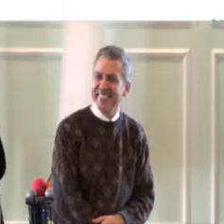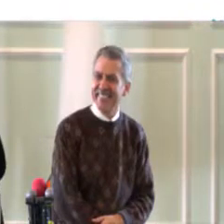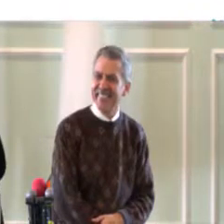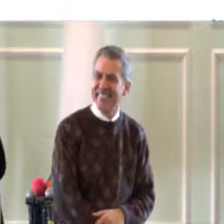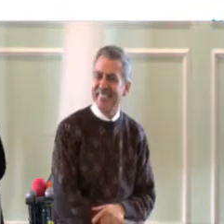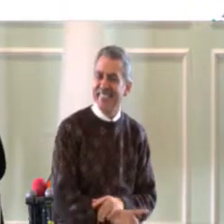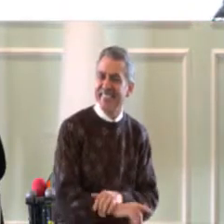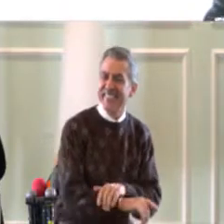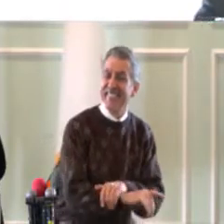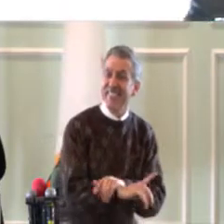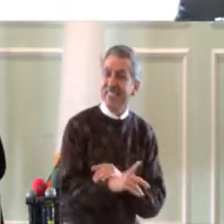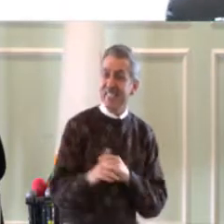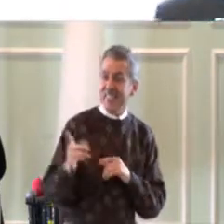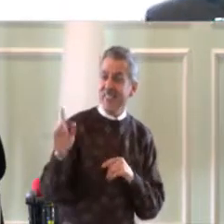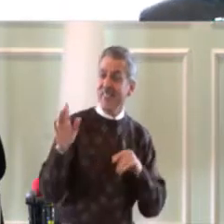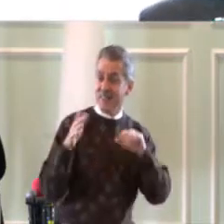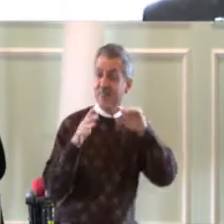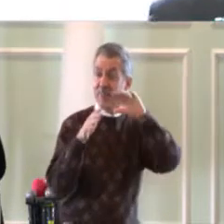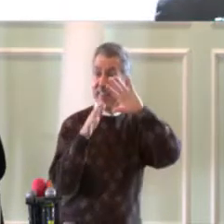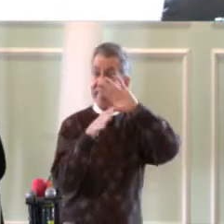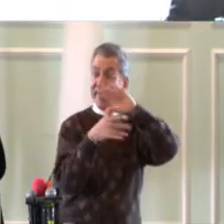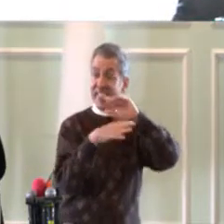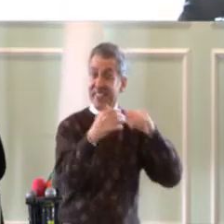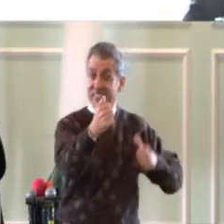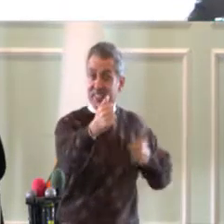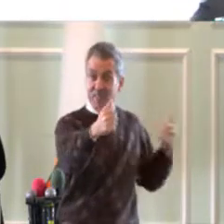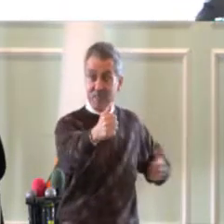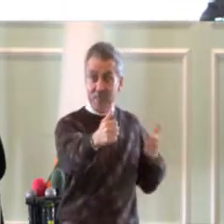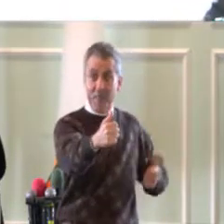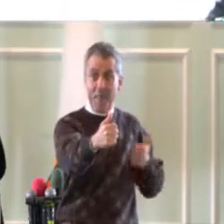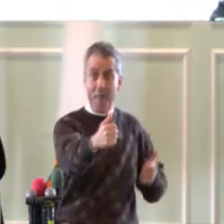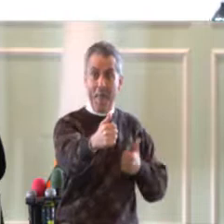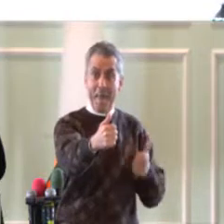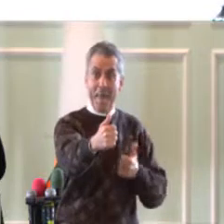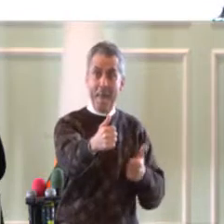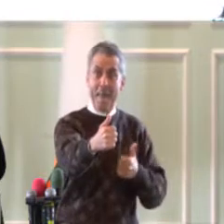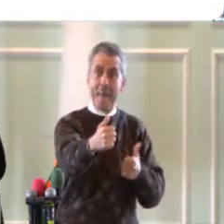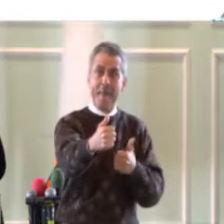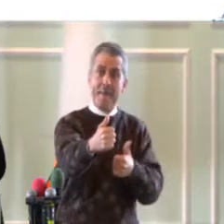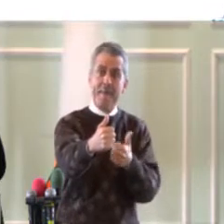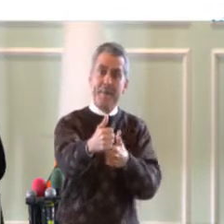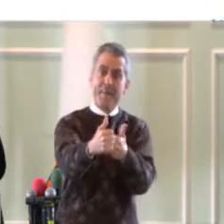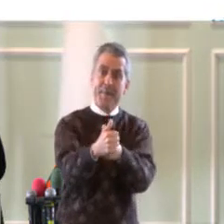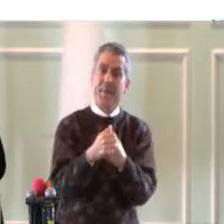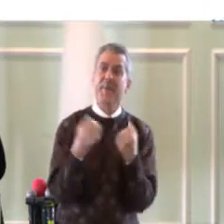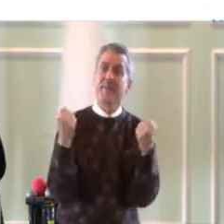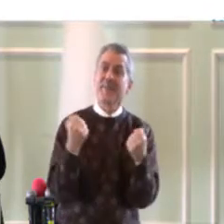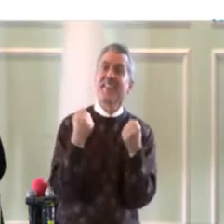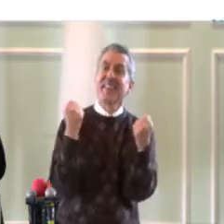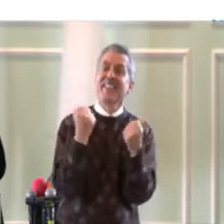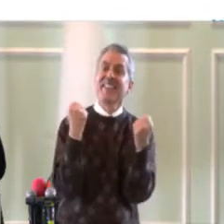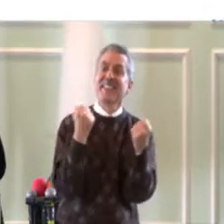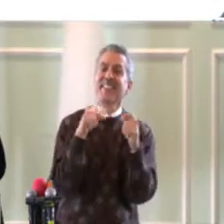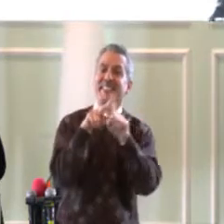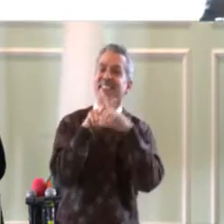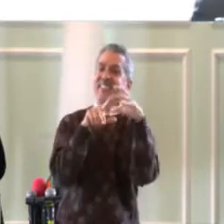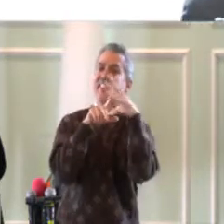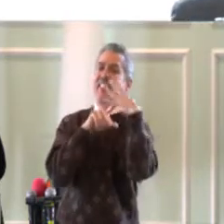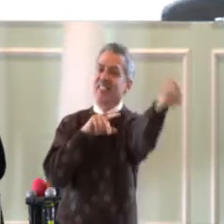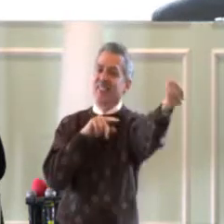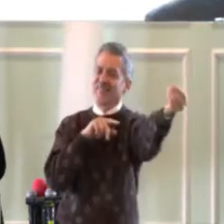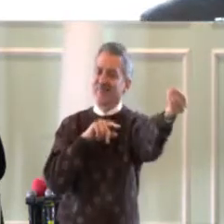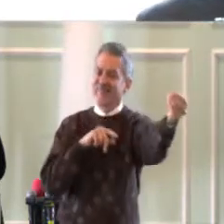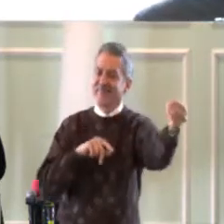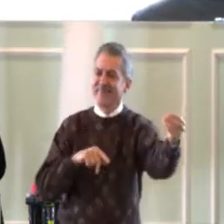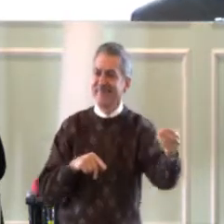tornado. And so we eventually got away. But it hit